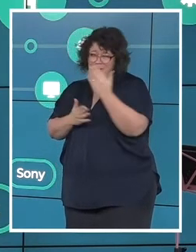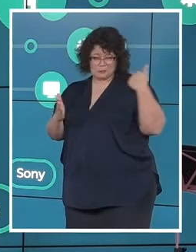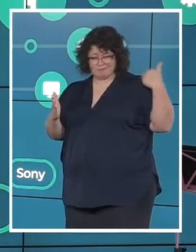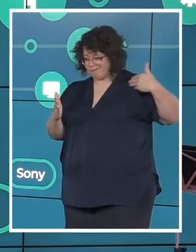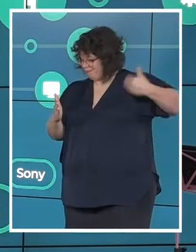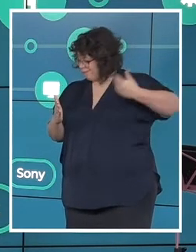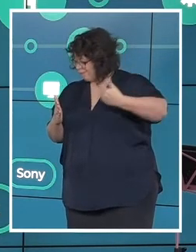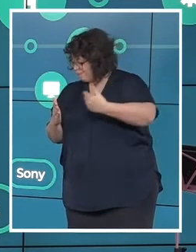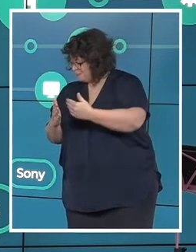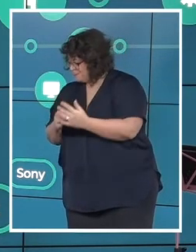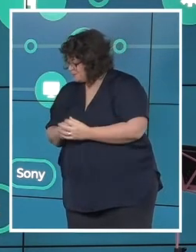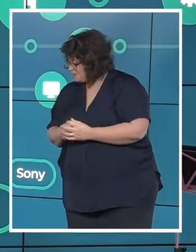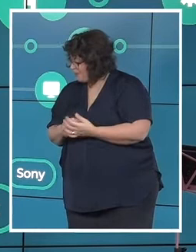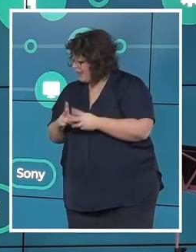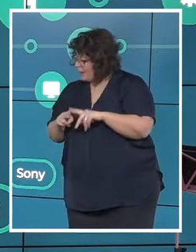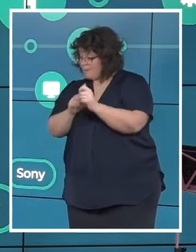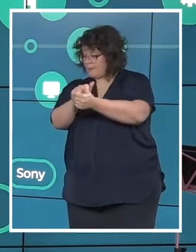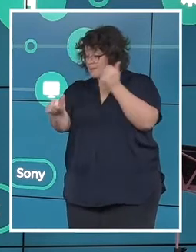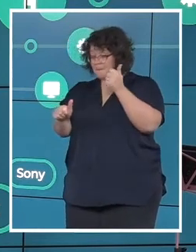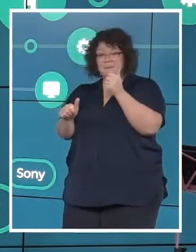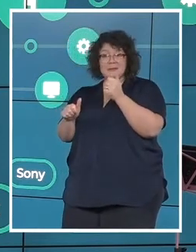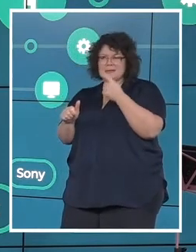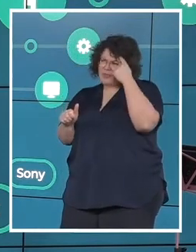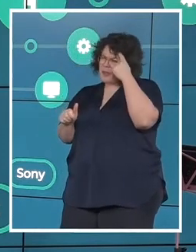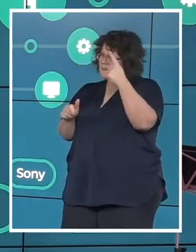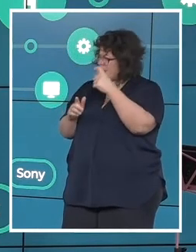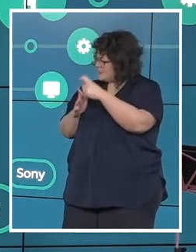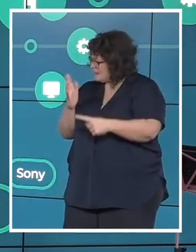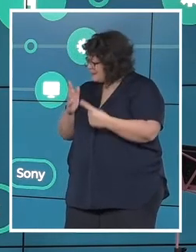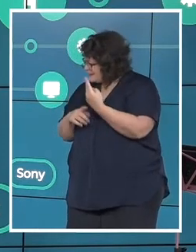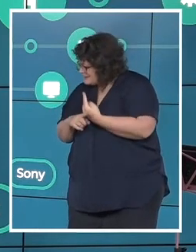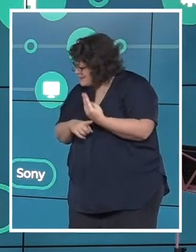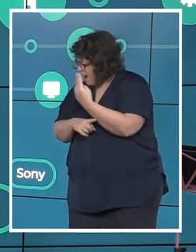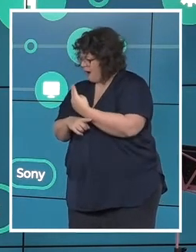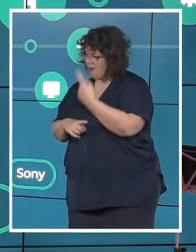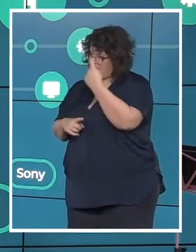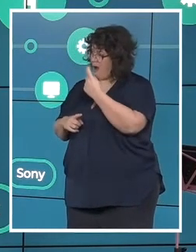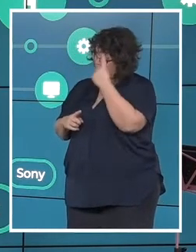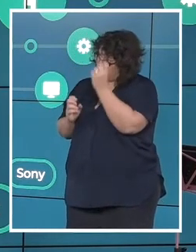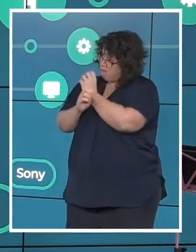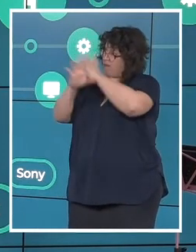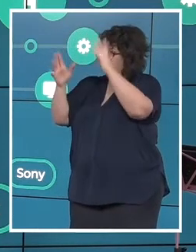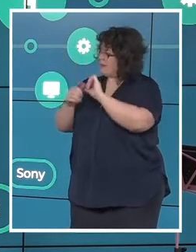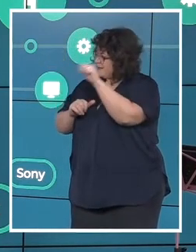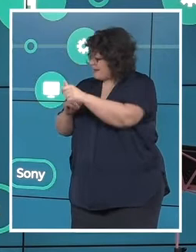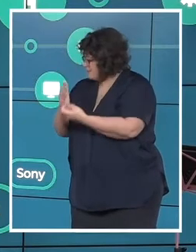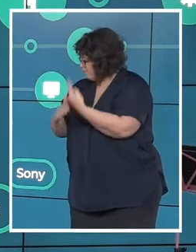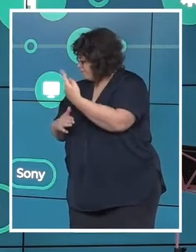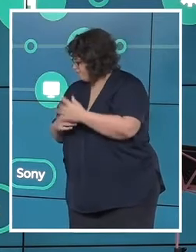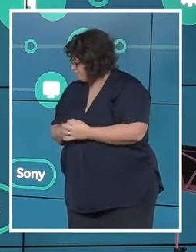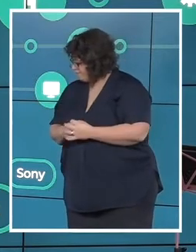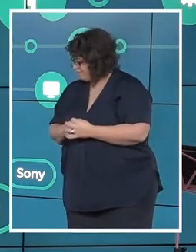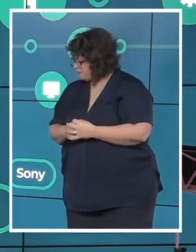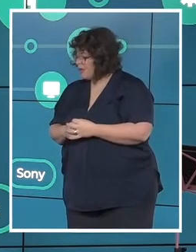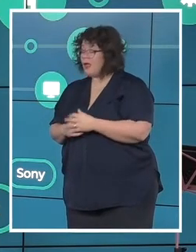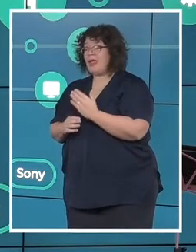thing. Increasing hiring of people with disabilities is one way to help reach that goal. We're one of the